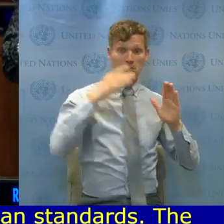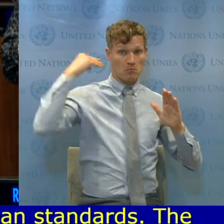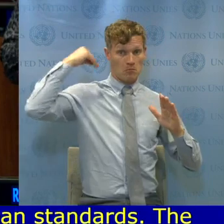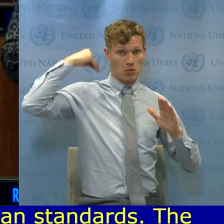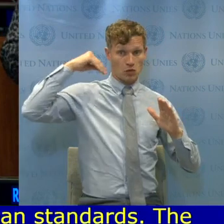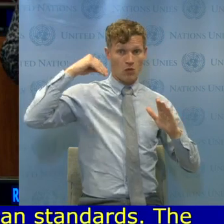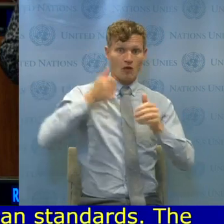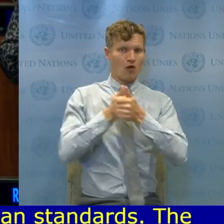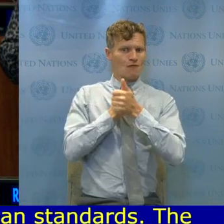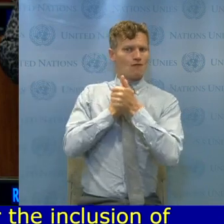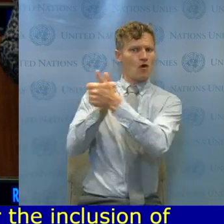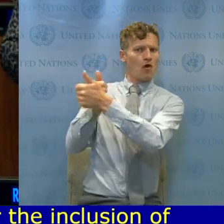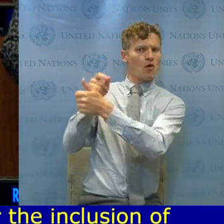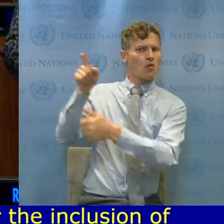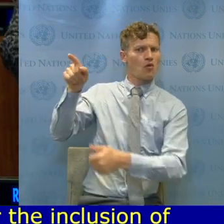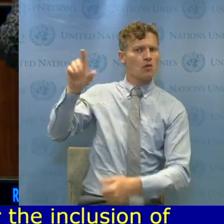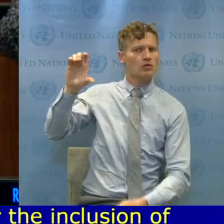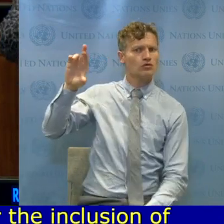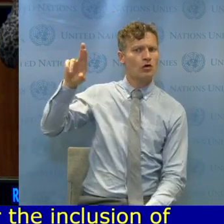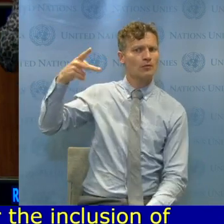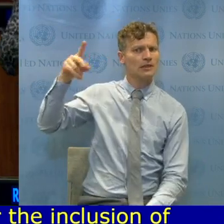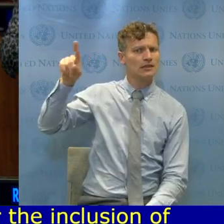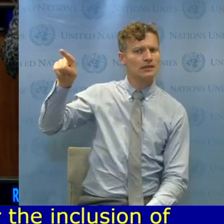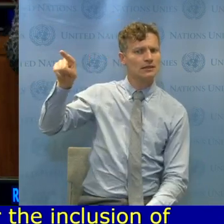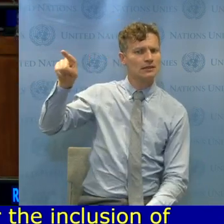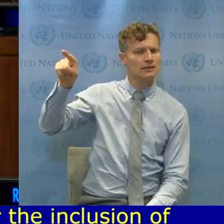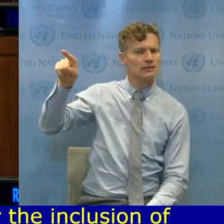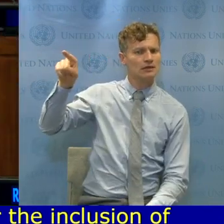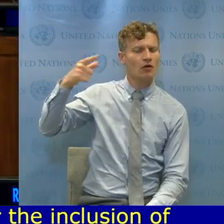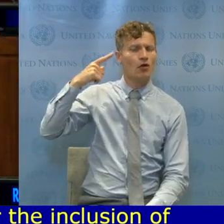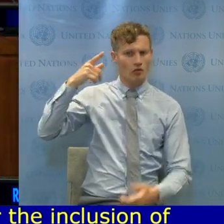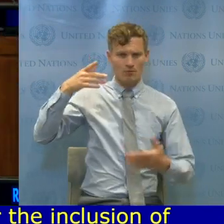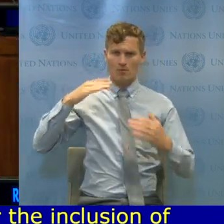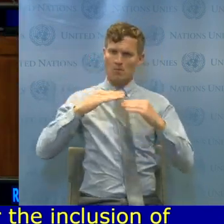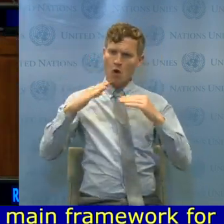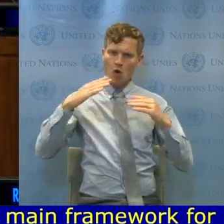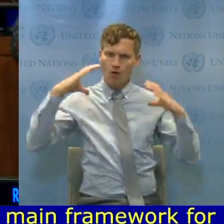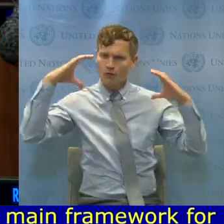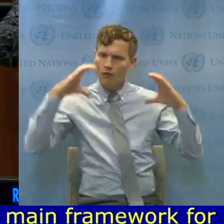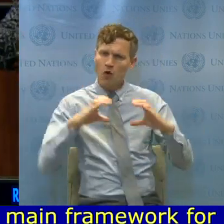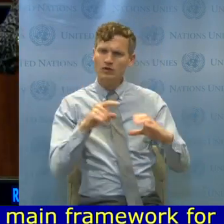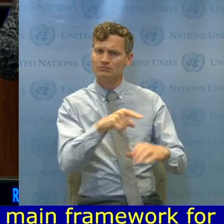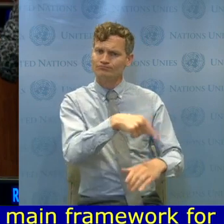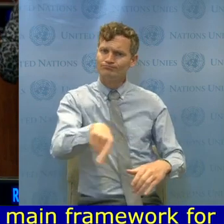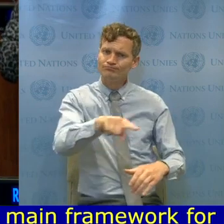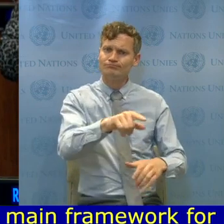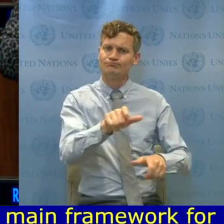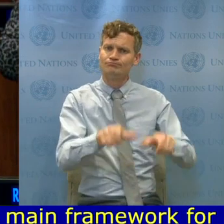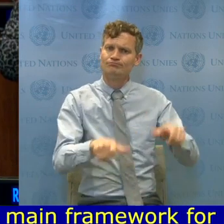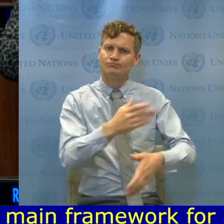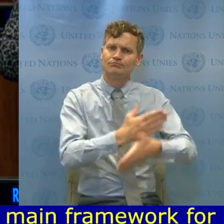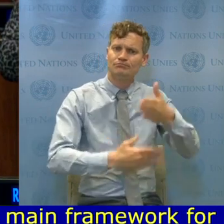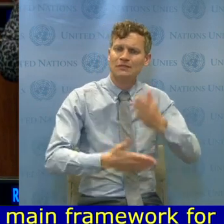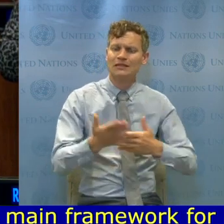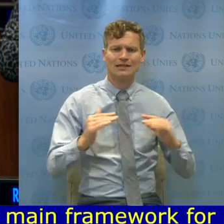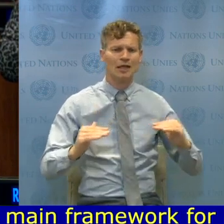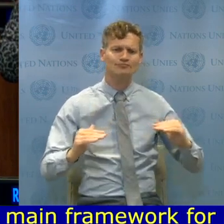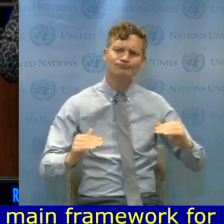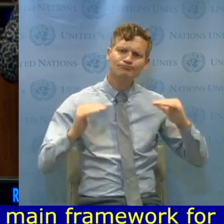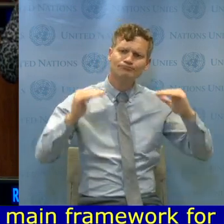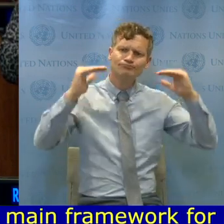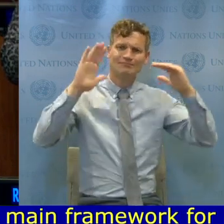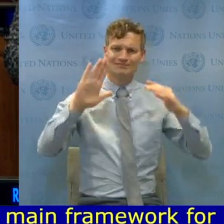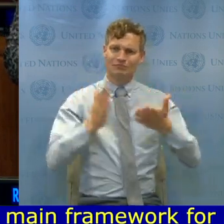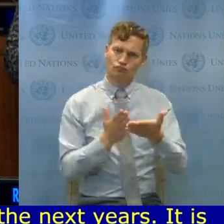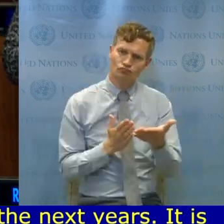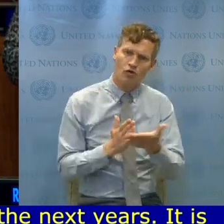inter alia, on promoting the rights of persons with disabilities, including their inclusive education, participation in public